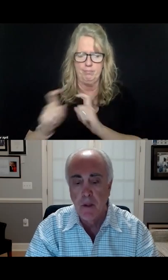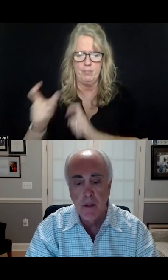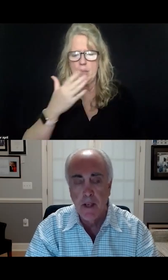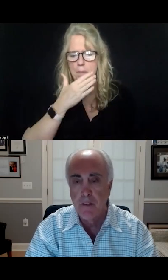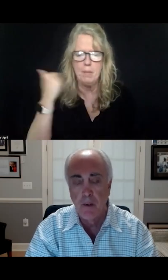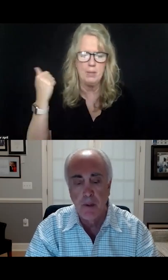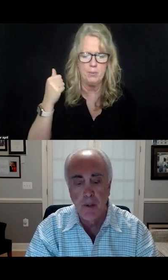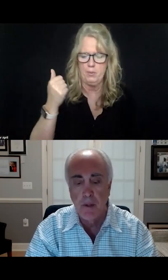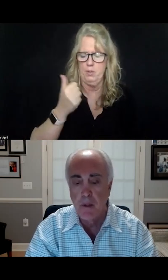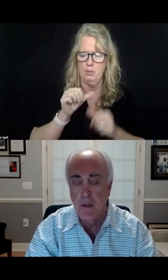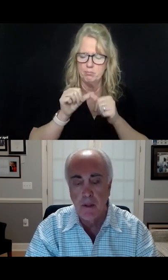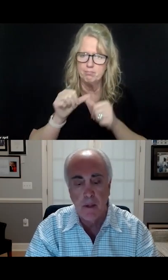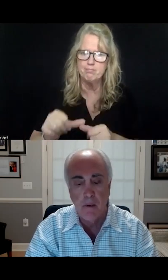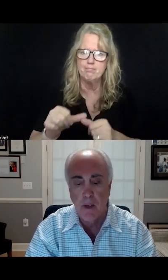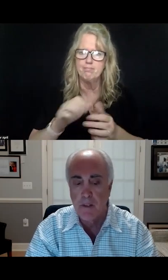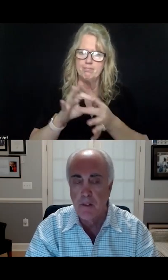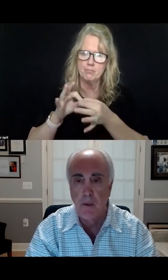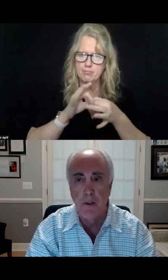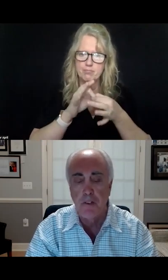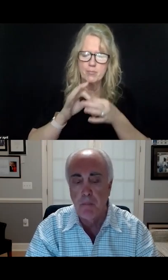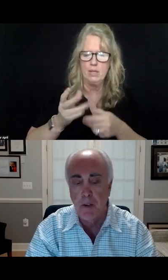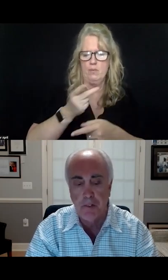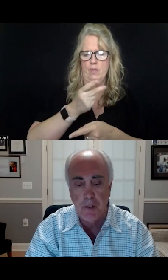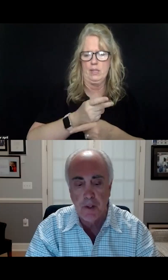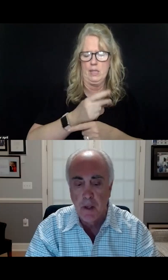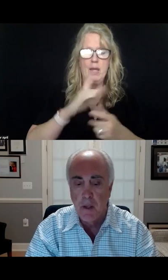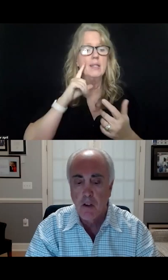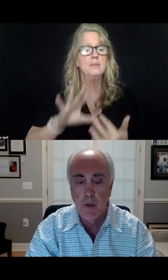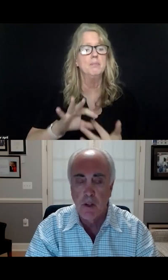maintain continuity. Care continuity is especially critical for